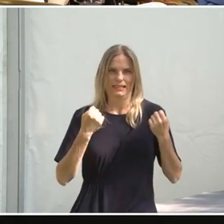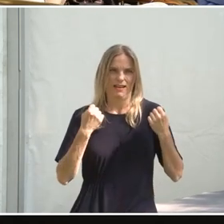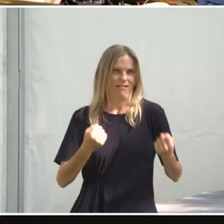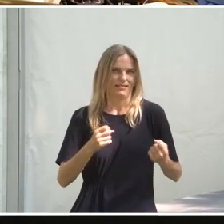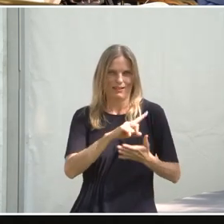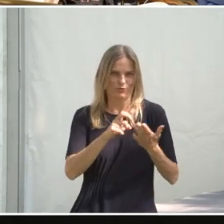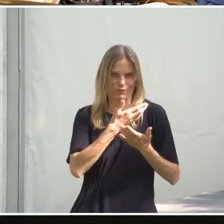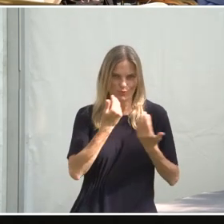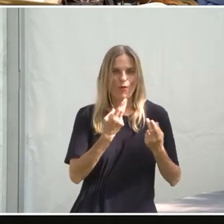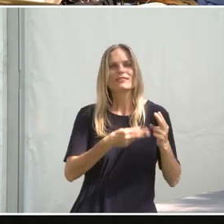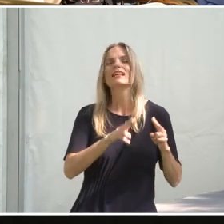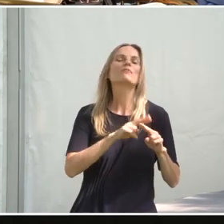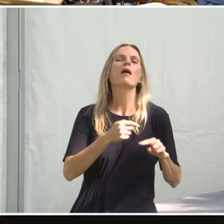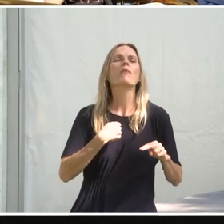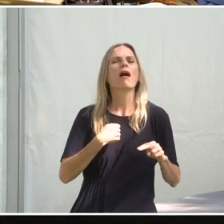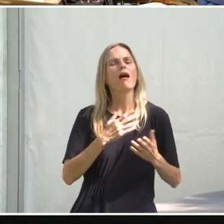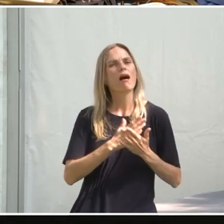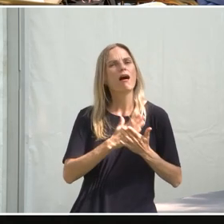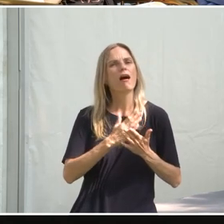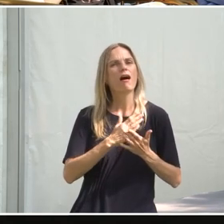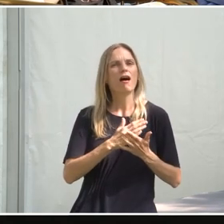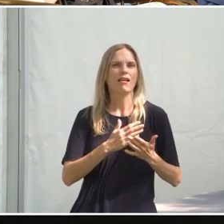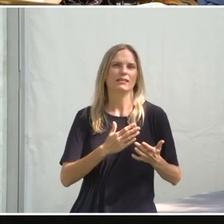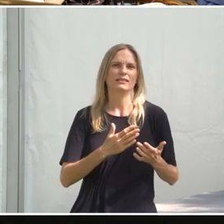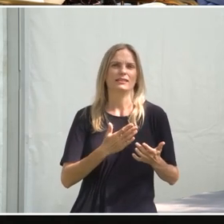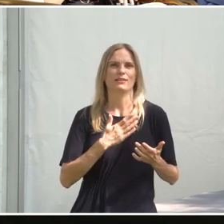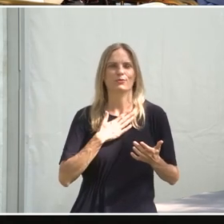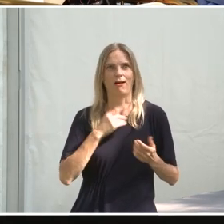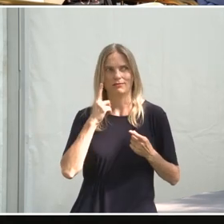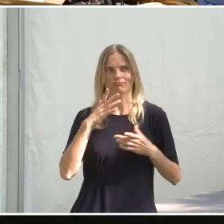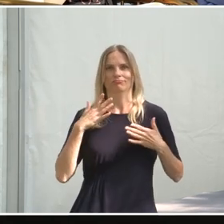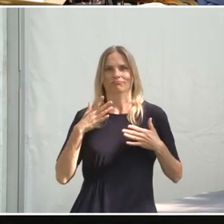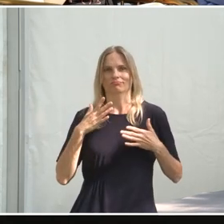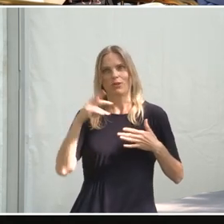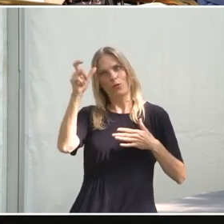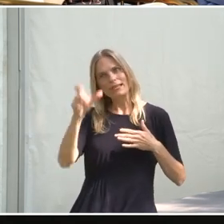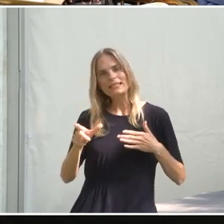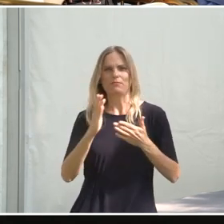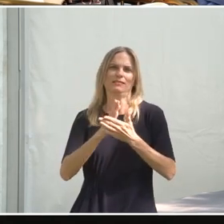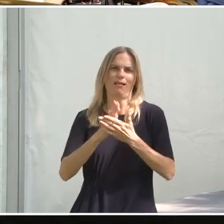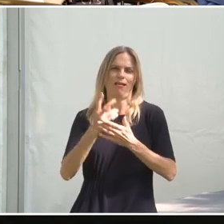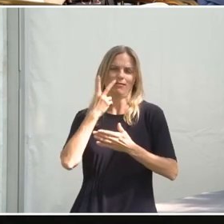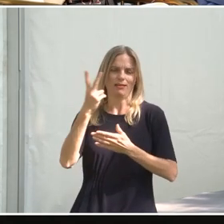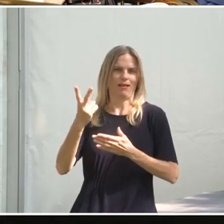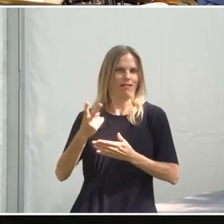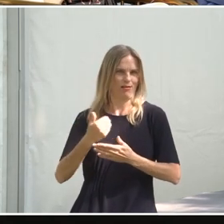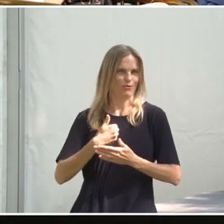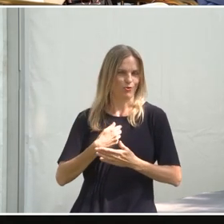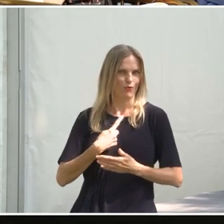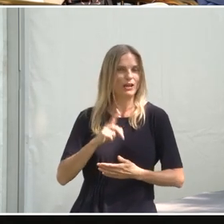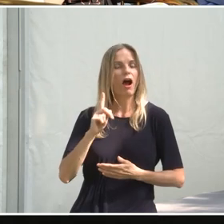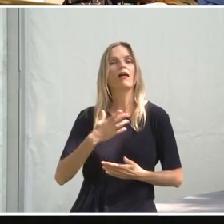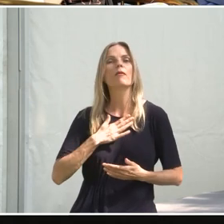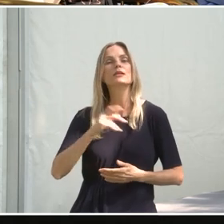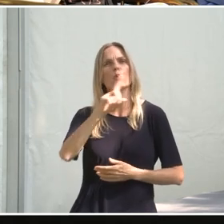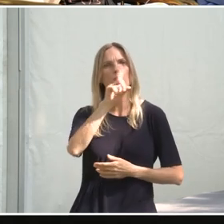I always want to get away from gender identity and see the human behind every person. But my question